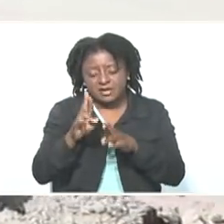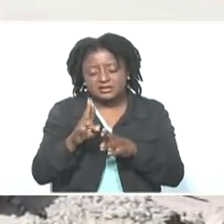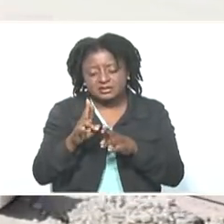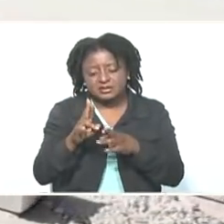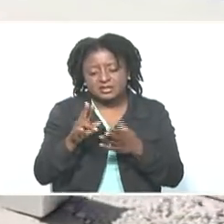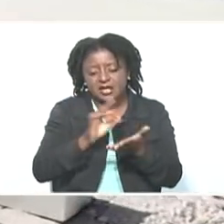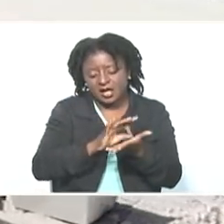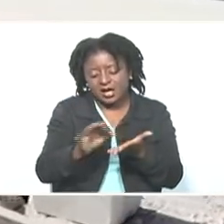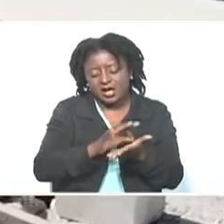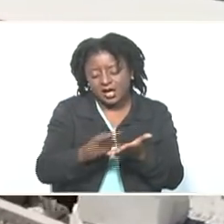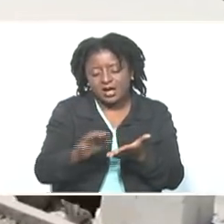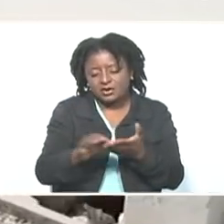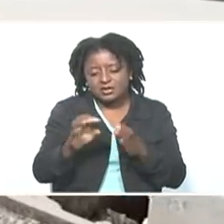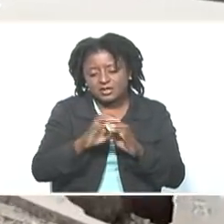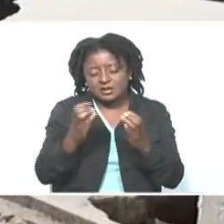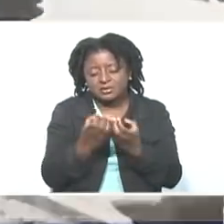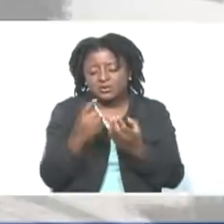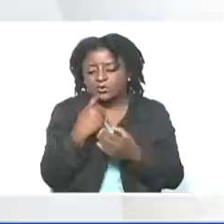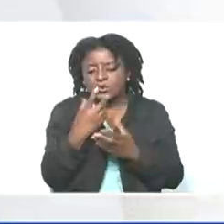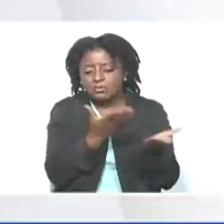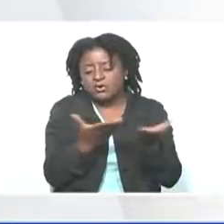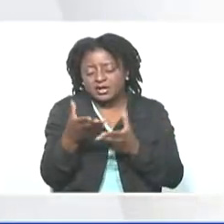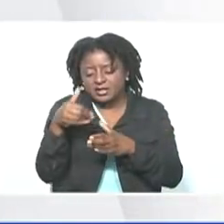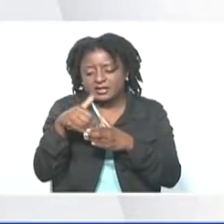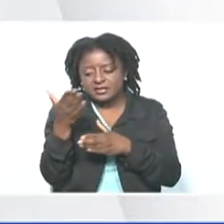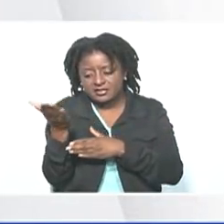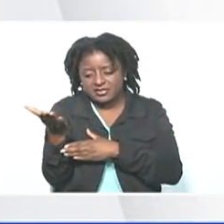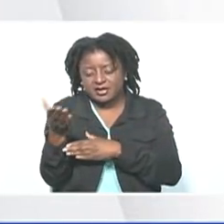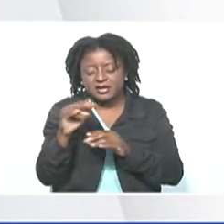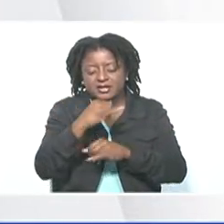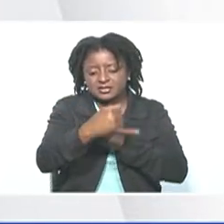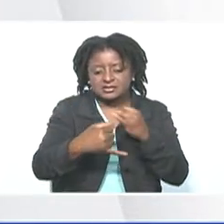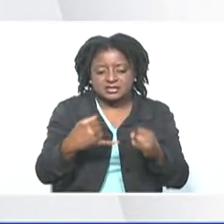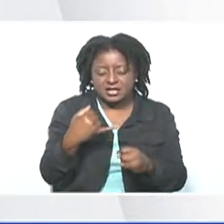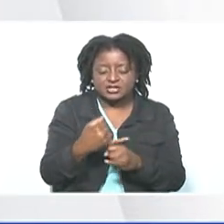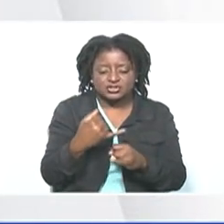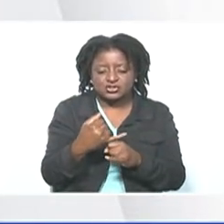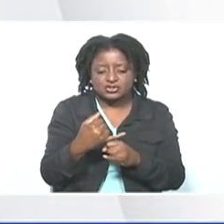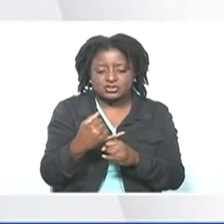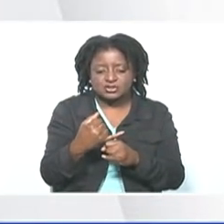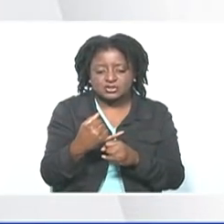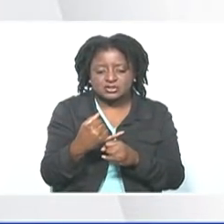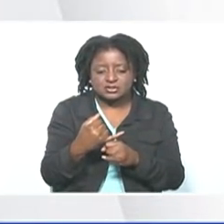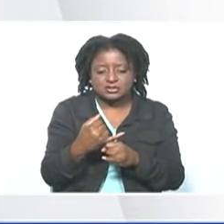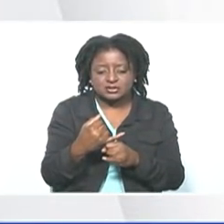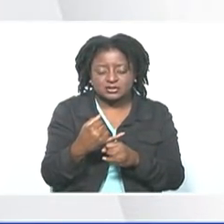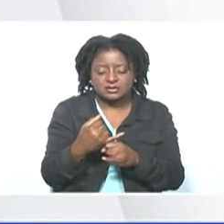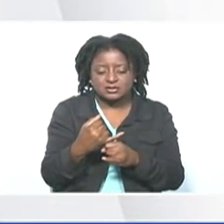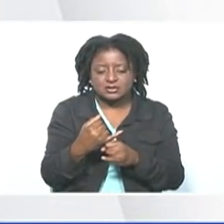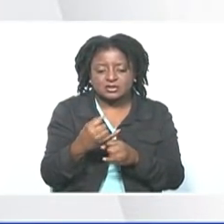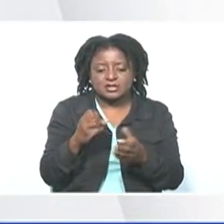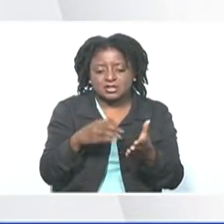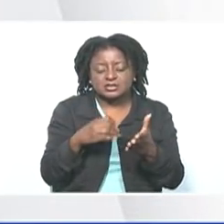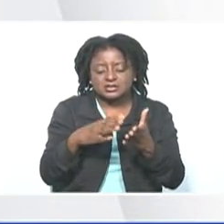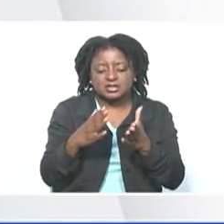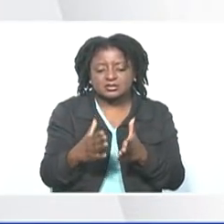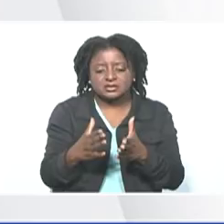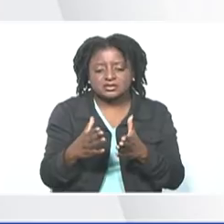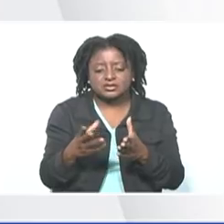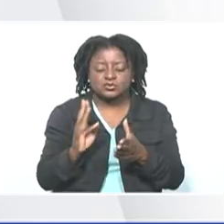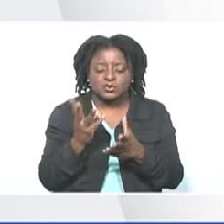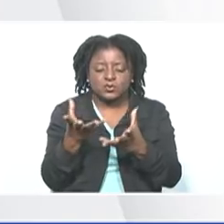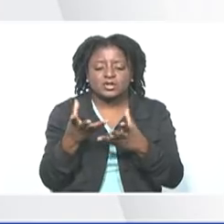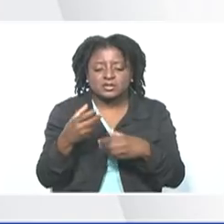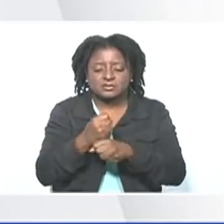in their international consultants to look at it, because we wanted to do what was best for the Bahamian people, and we wanted to assure